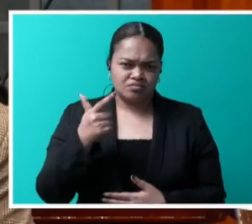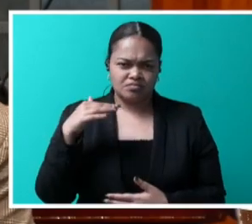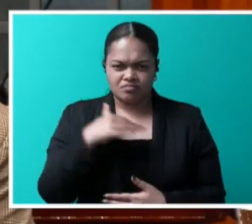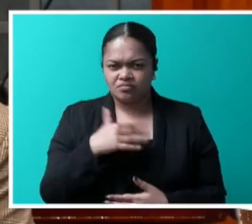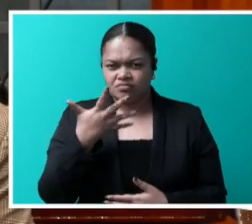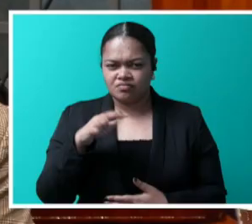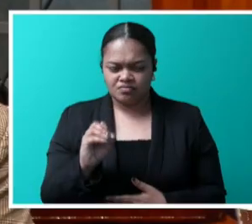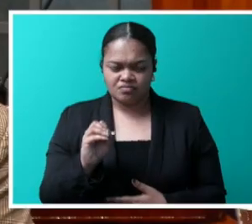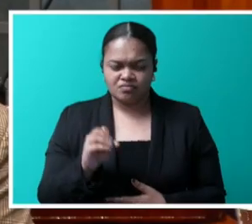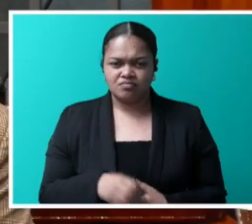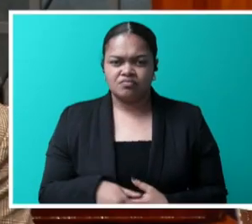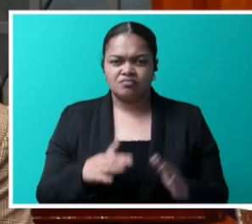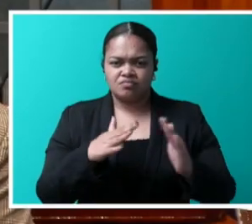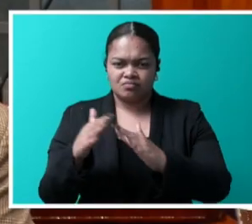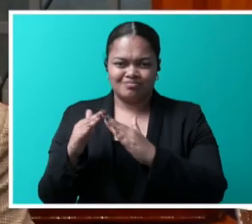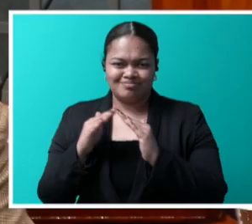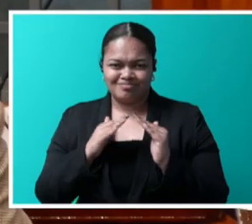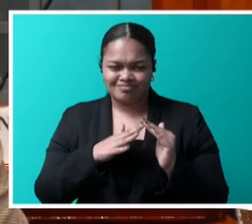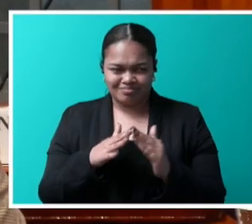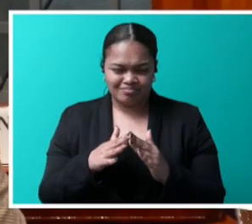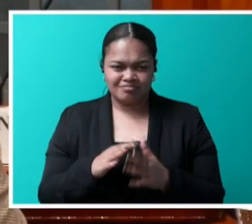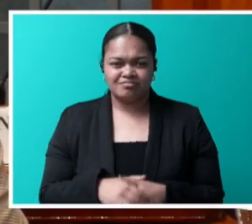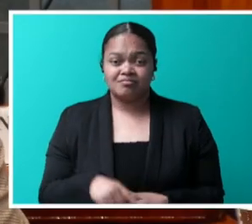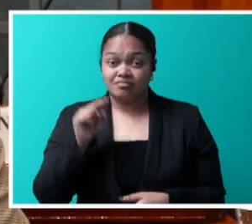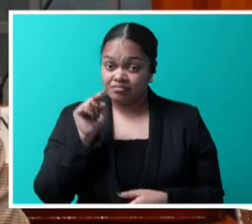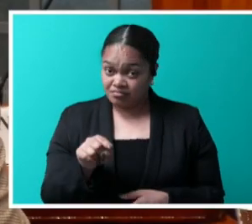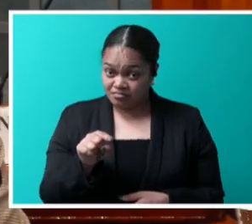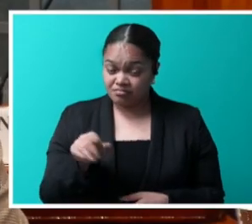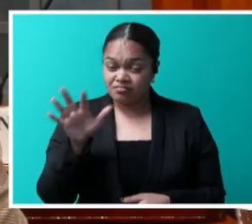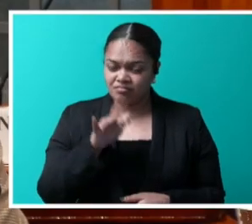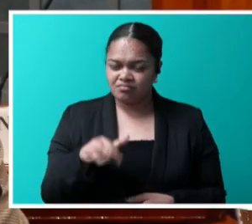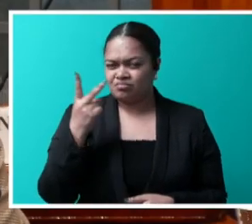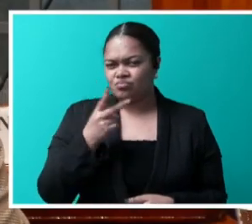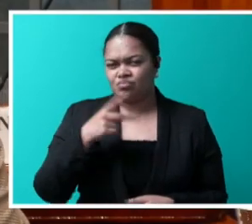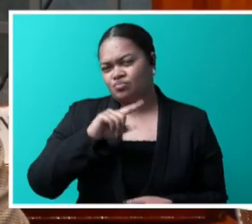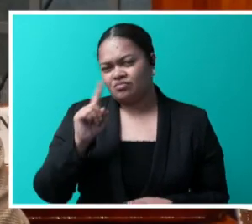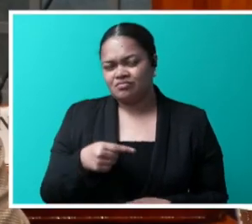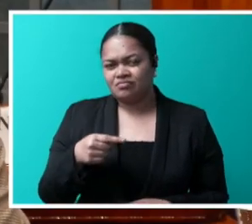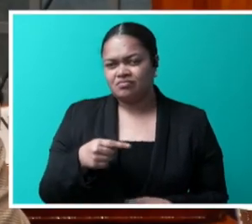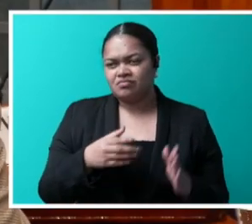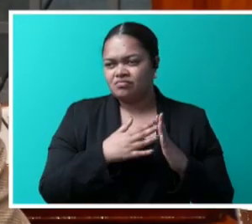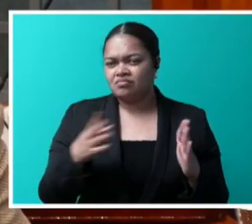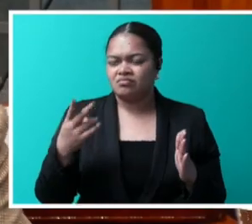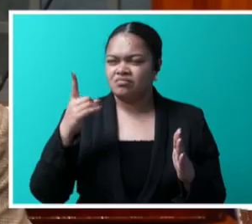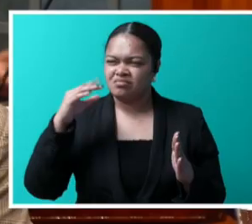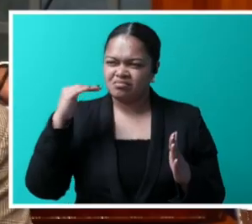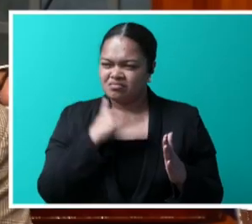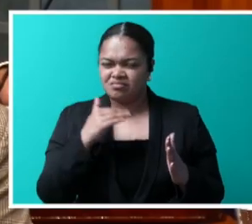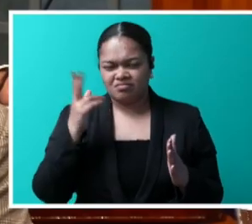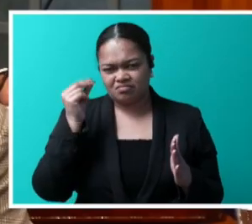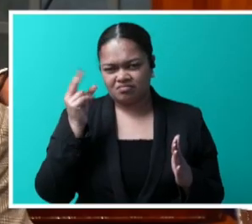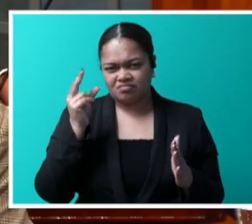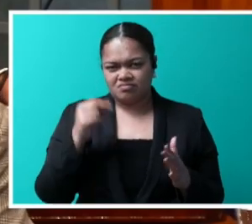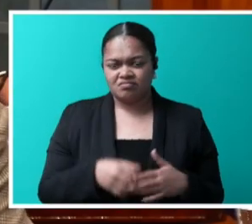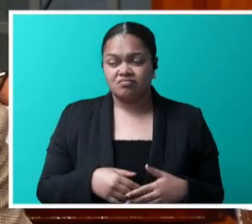2,750 households. That is approximately 12,200 Fijians.